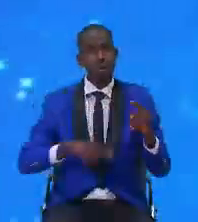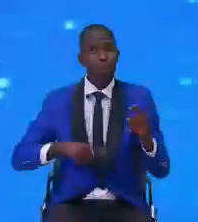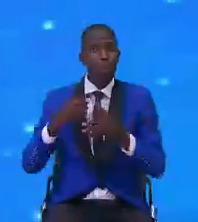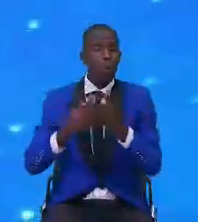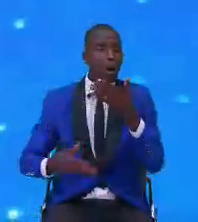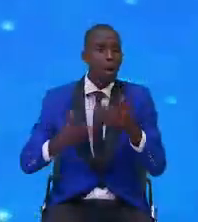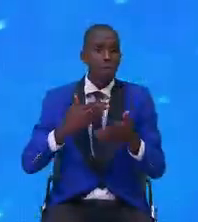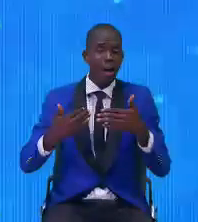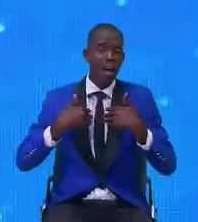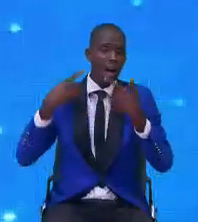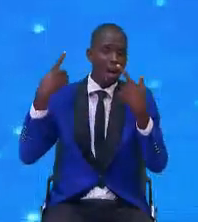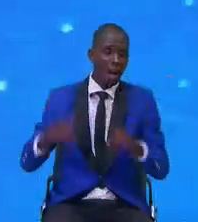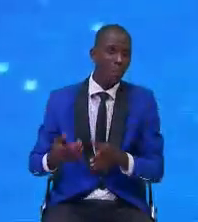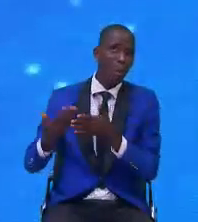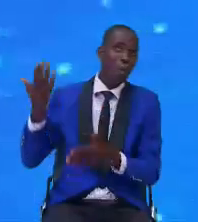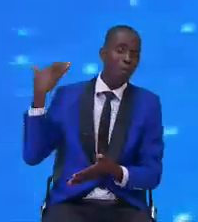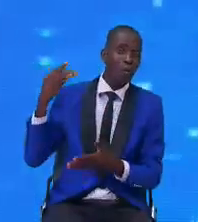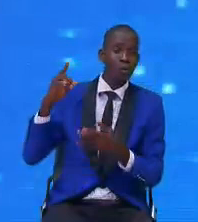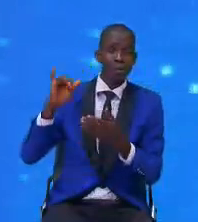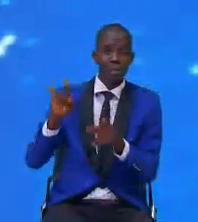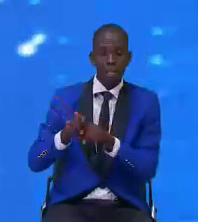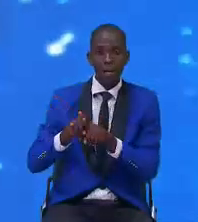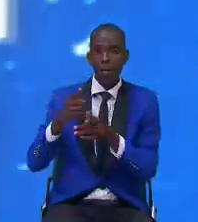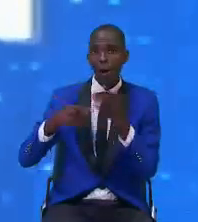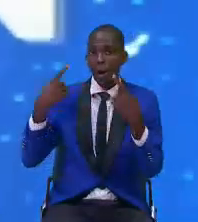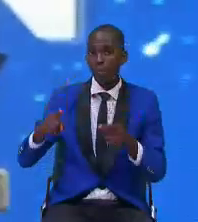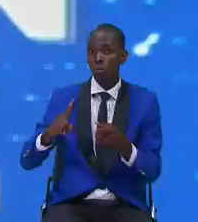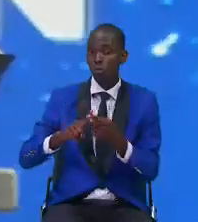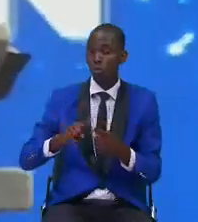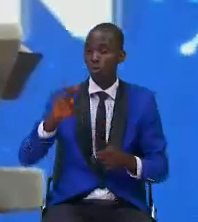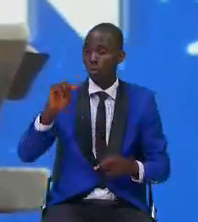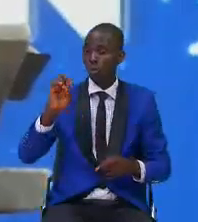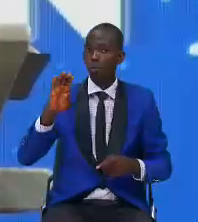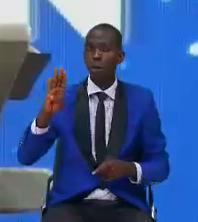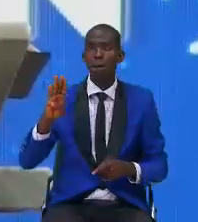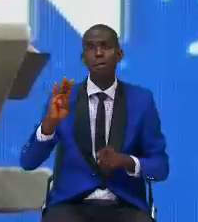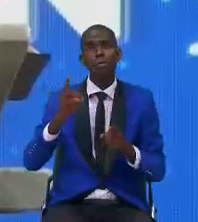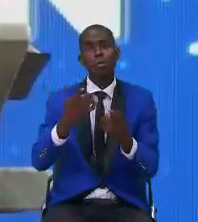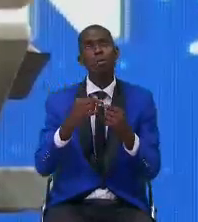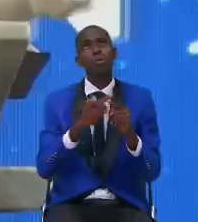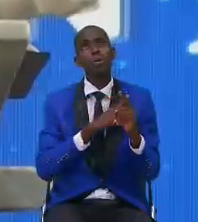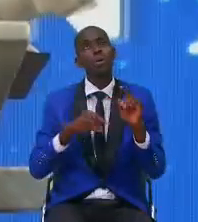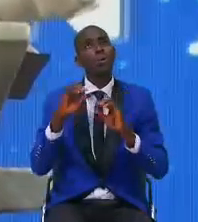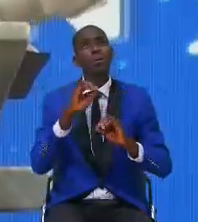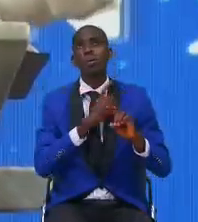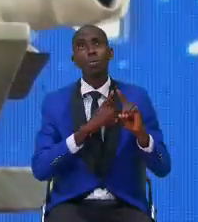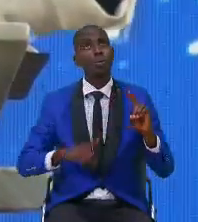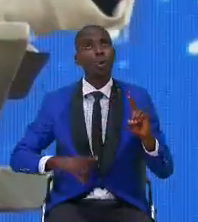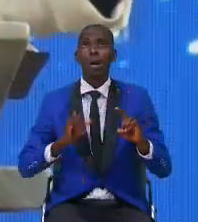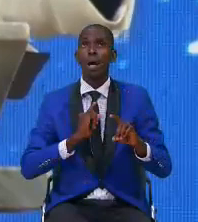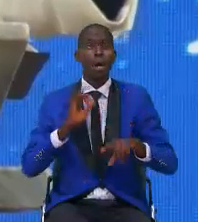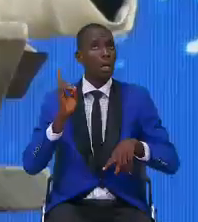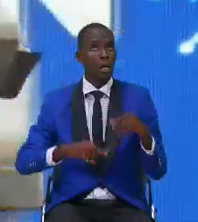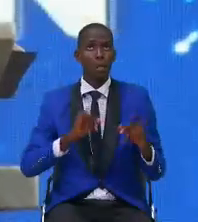like it happened to Nebuchadnezzar, and you come all humble, Lord, I cannot say I've not done